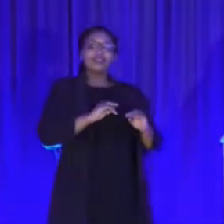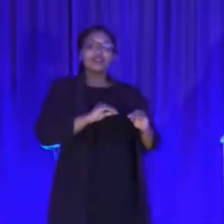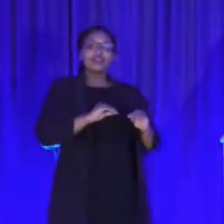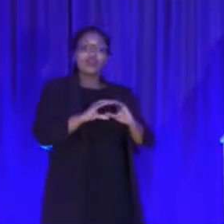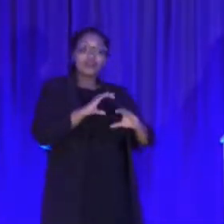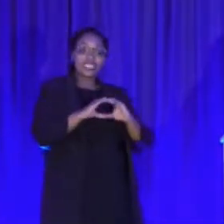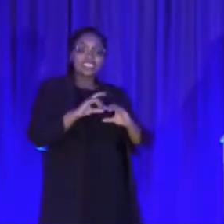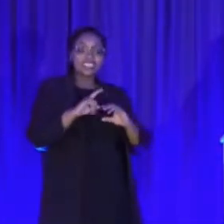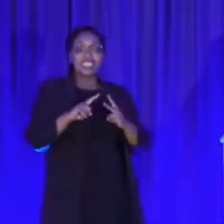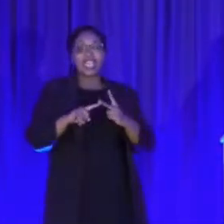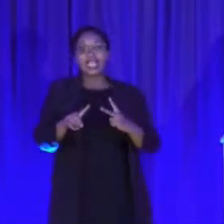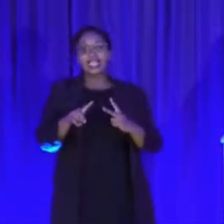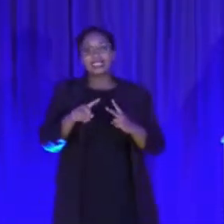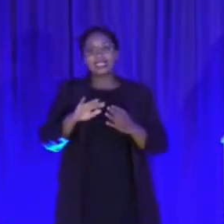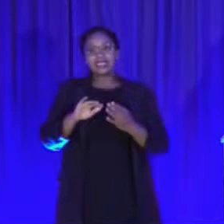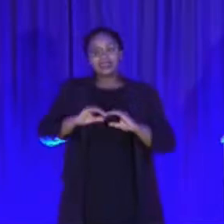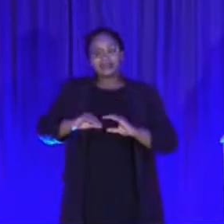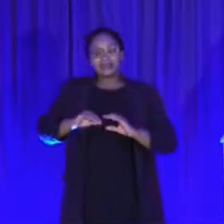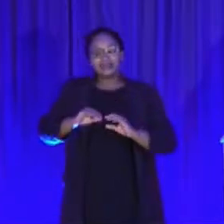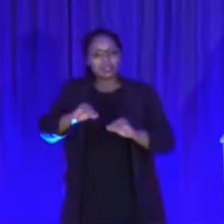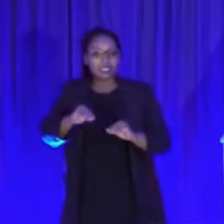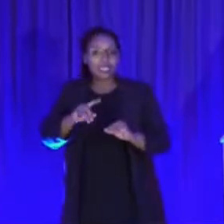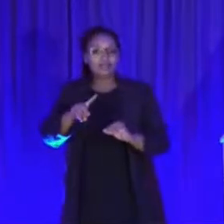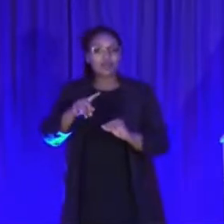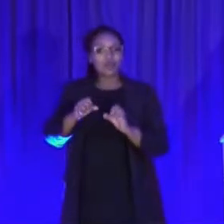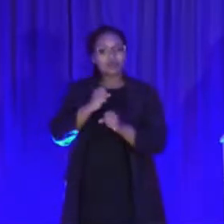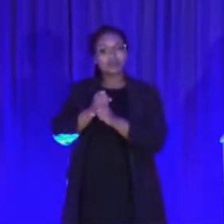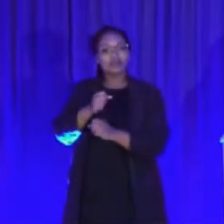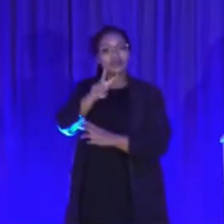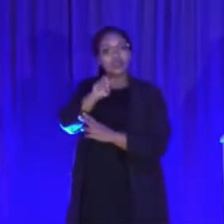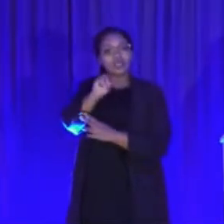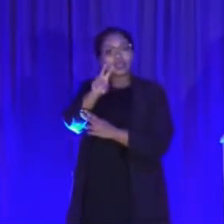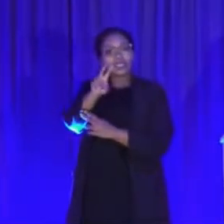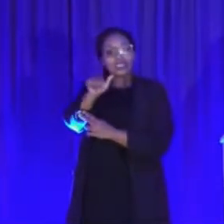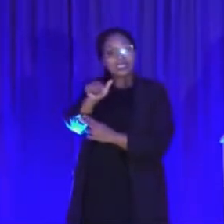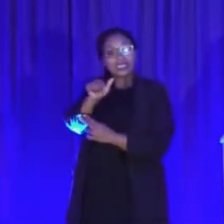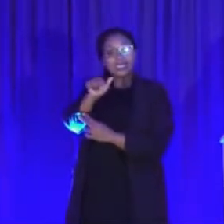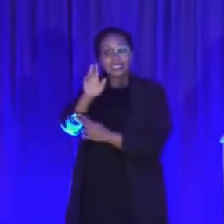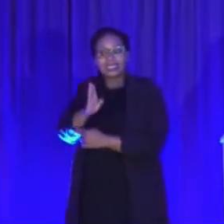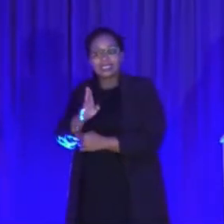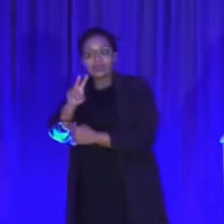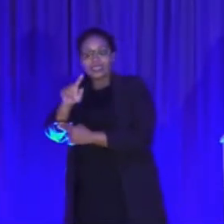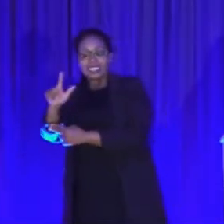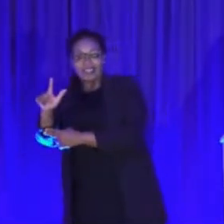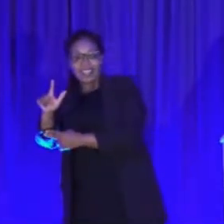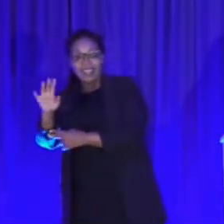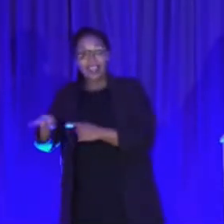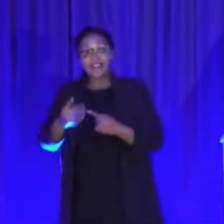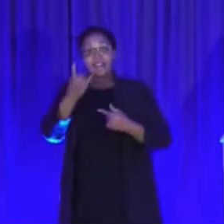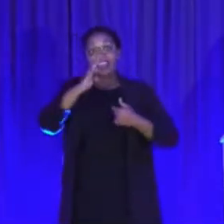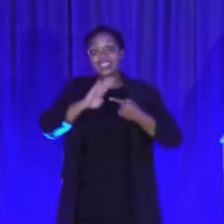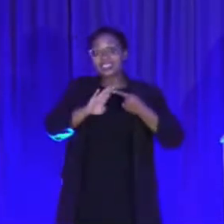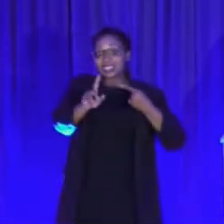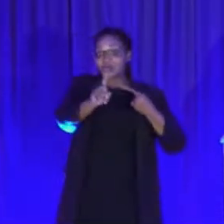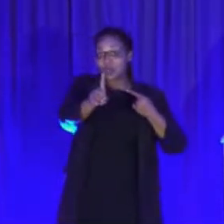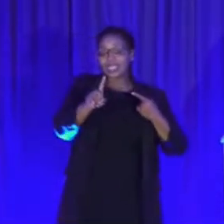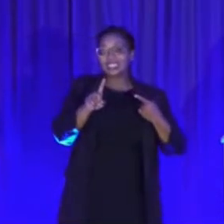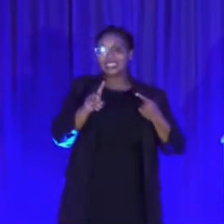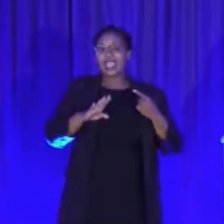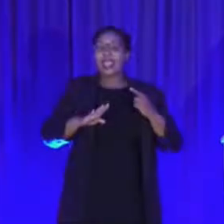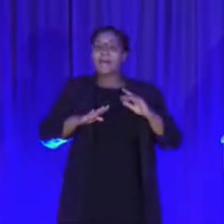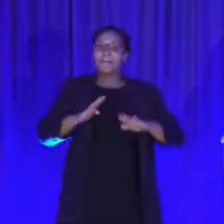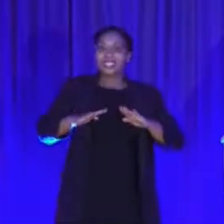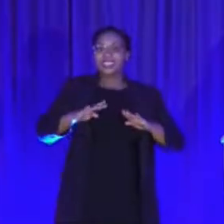elections 2026-2027. The first of these is Beats for My Peeps, a